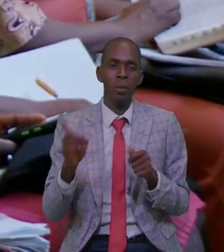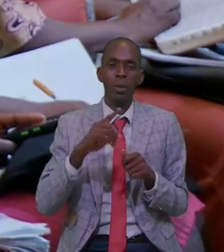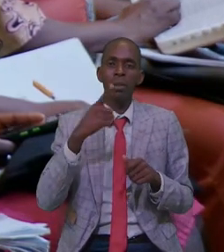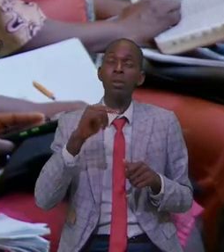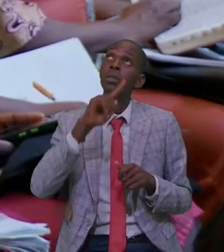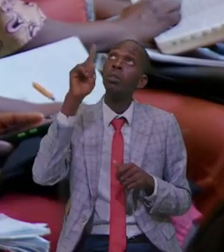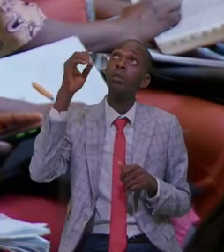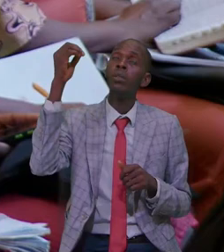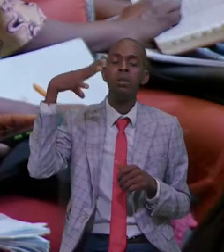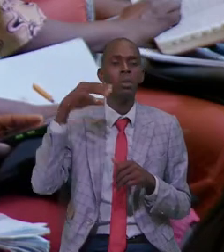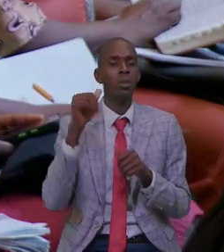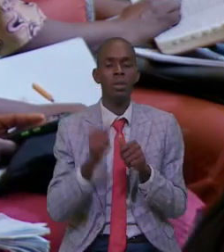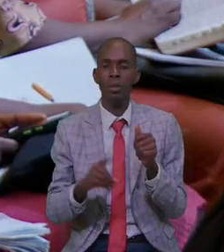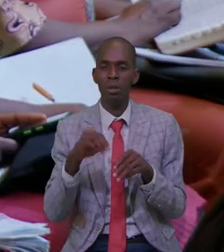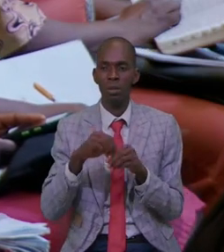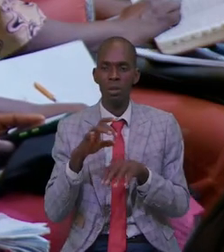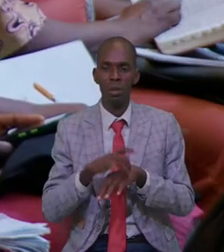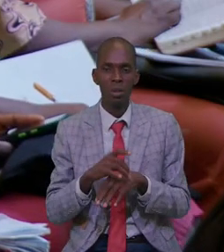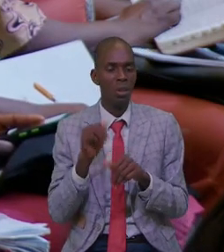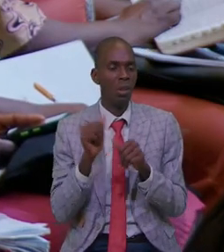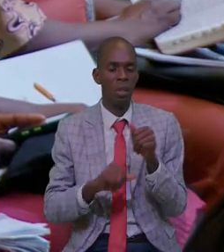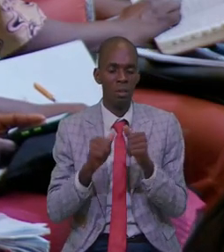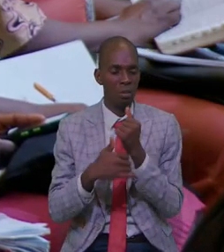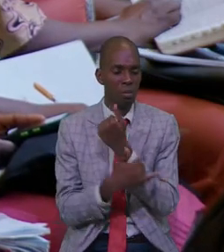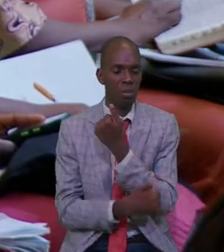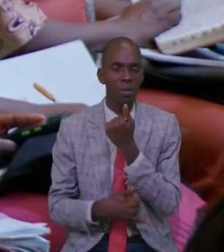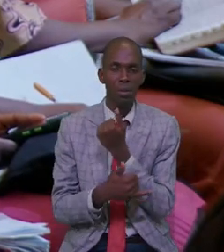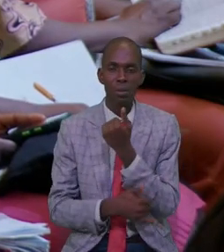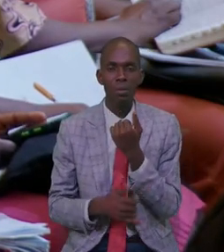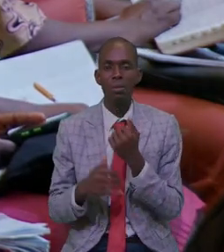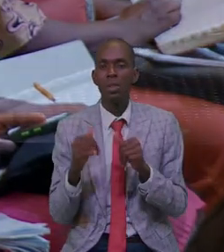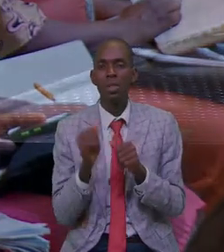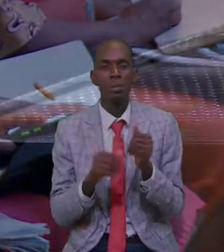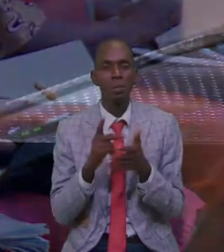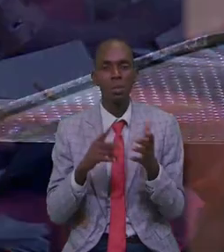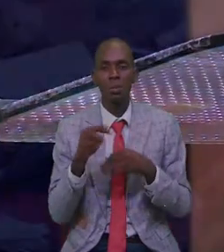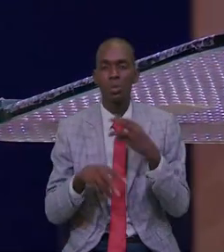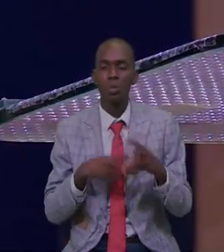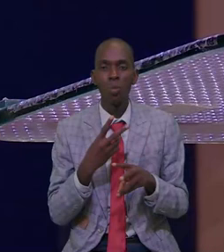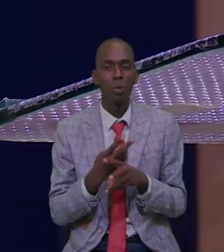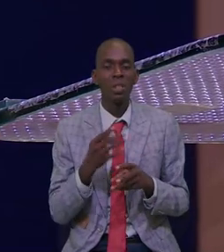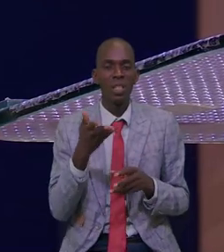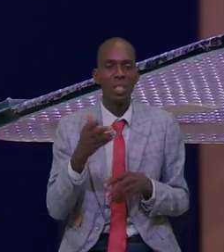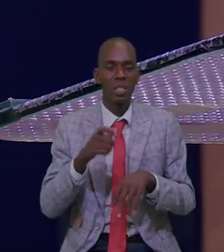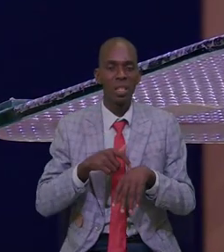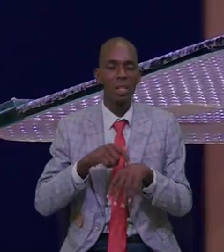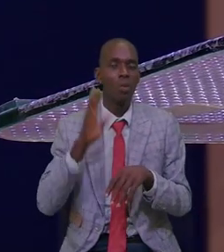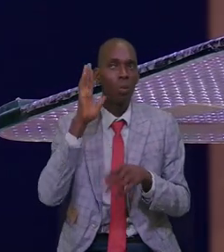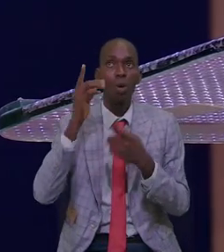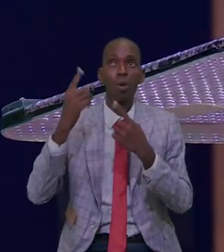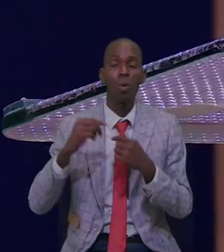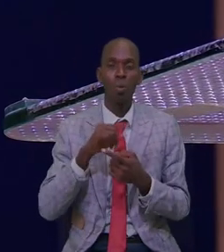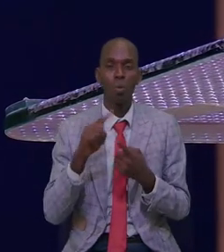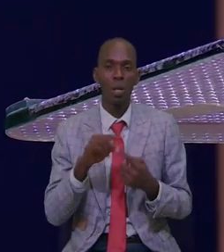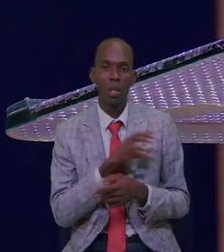all over the earth, every continent. The time is coming when Christ will be the King and the Lord, and